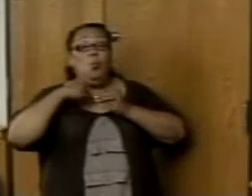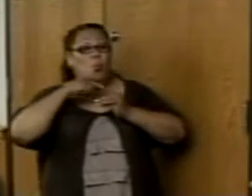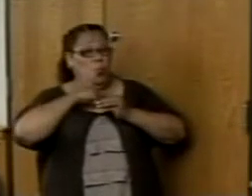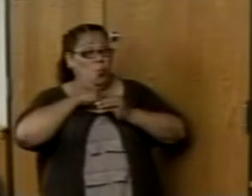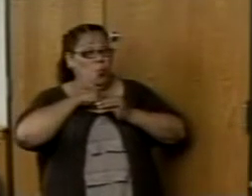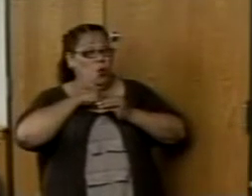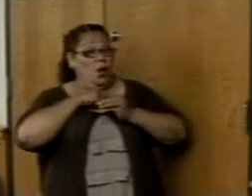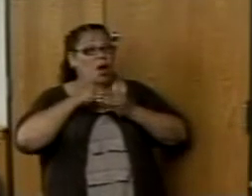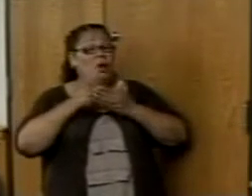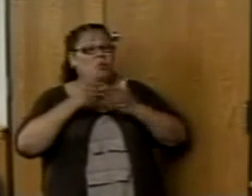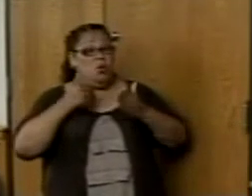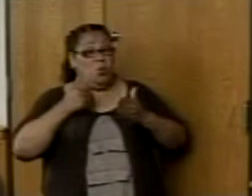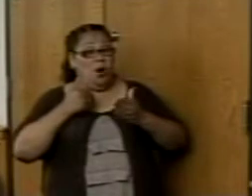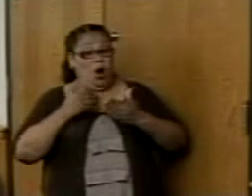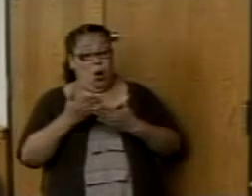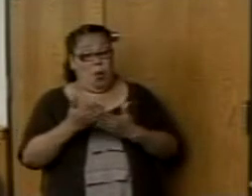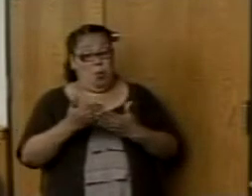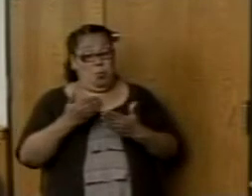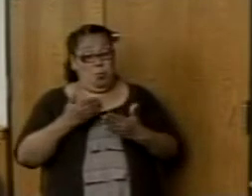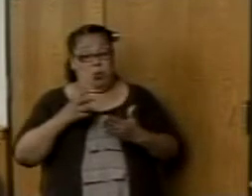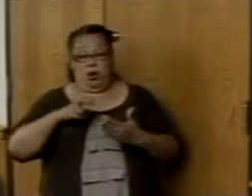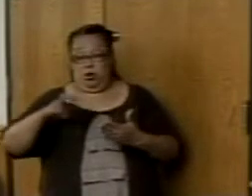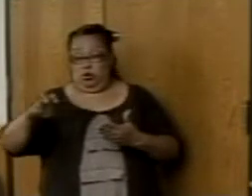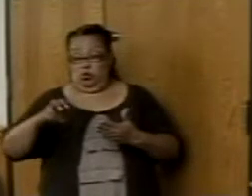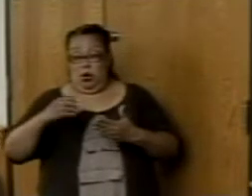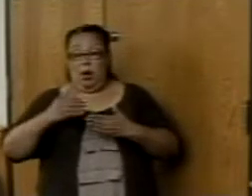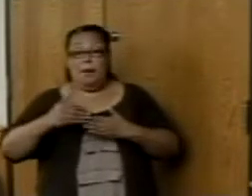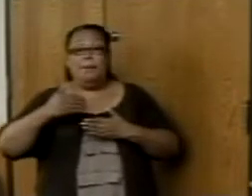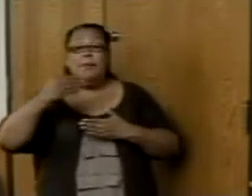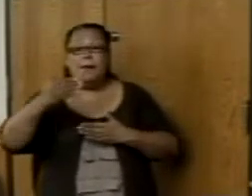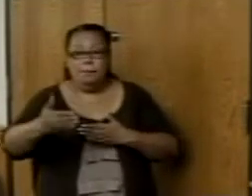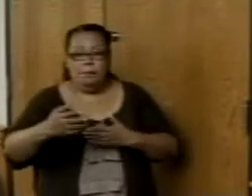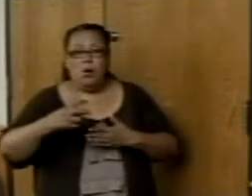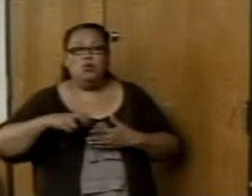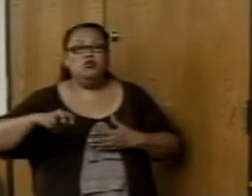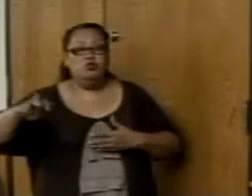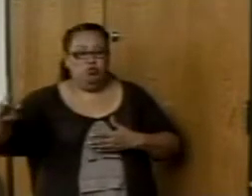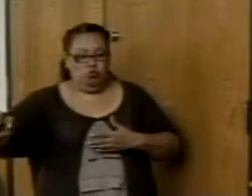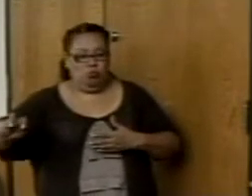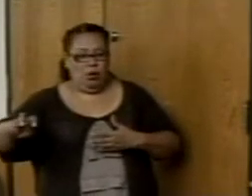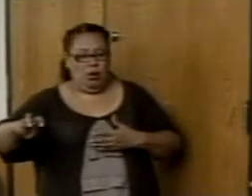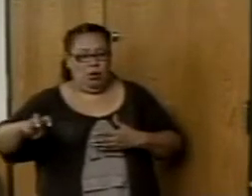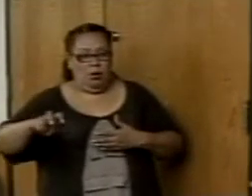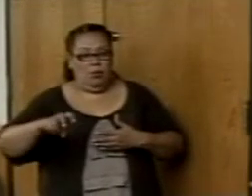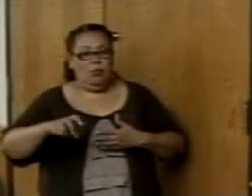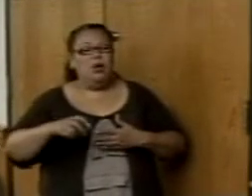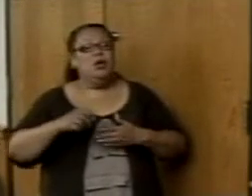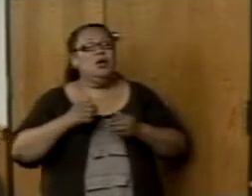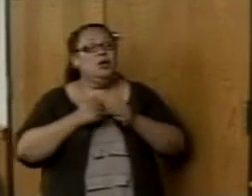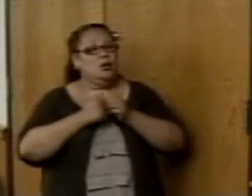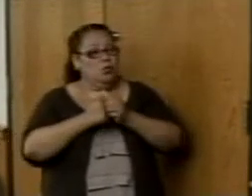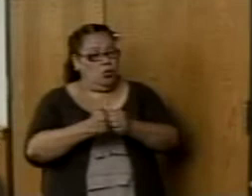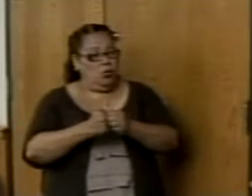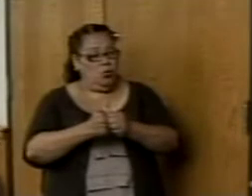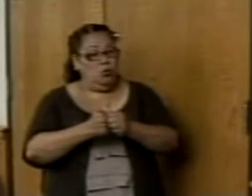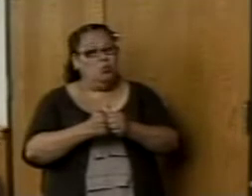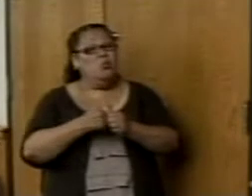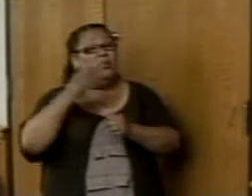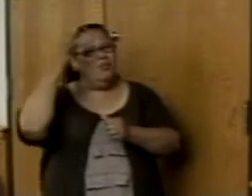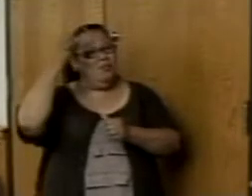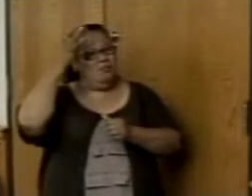required pre-trip and post-trip inspections in order for us to remain in compliance with federal and